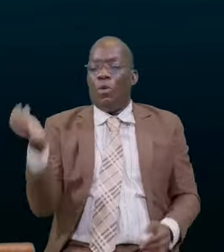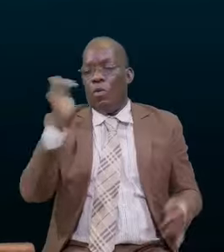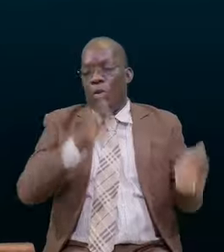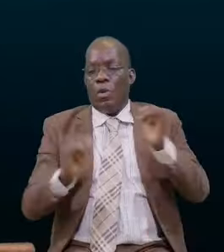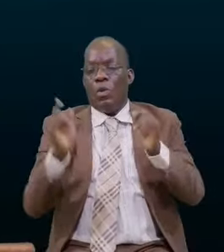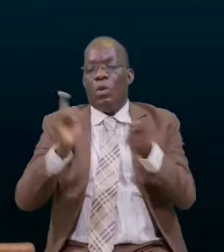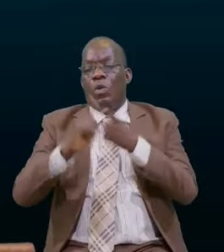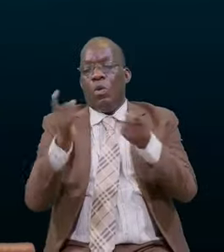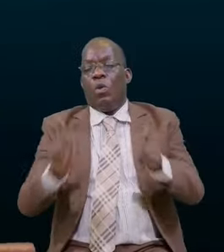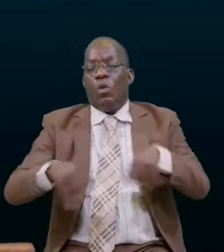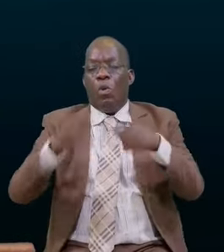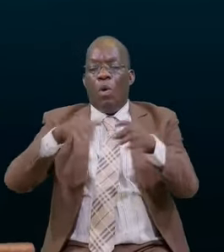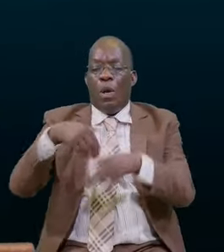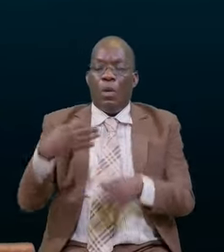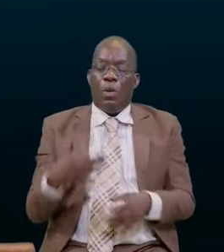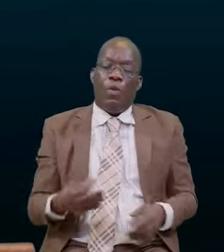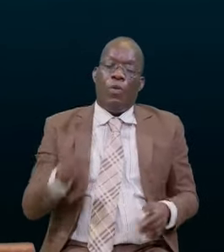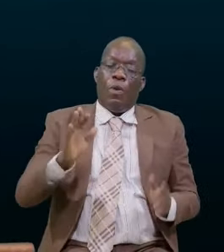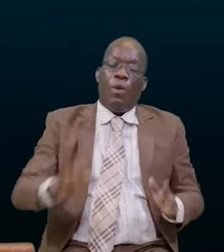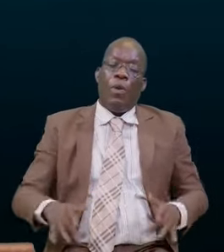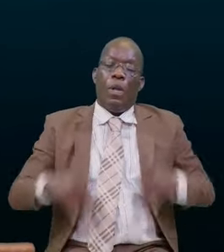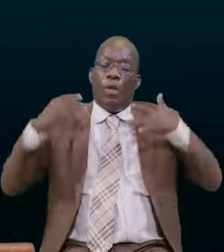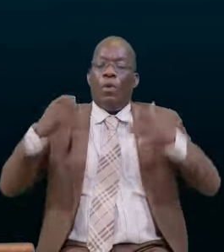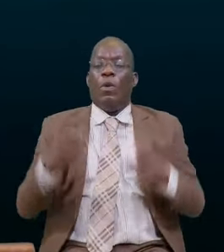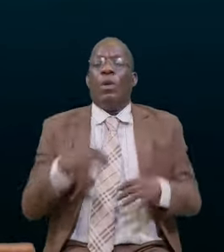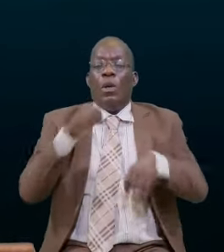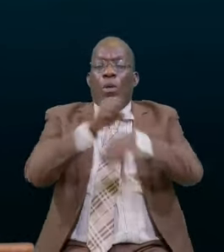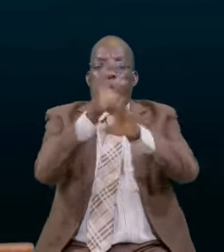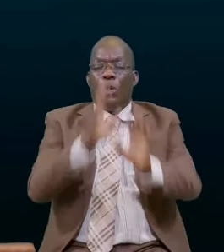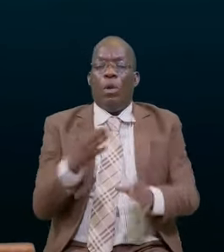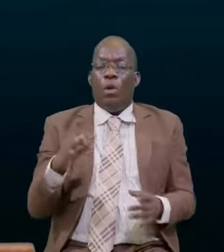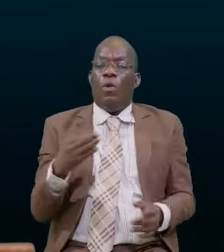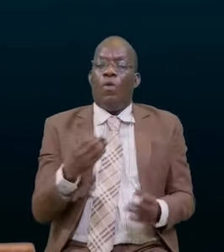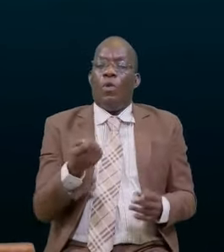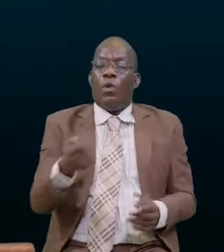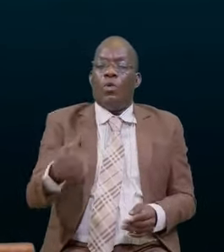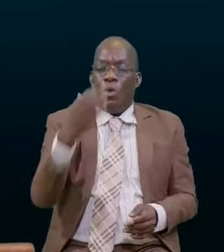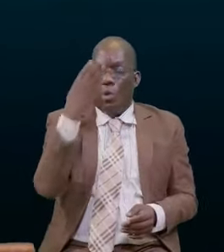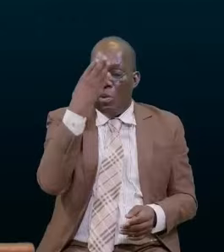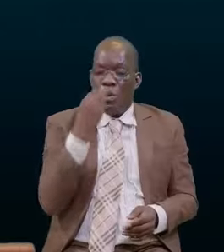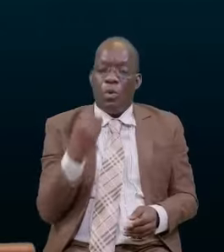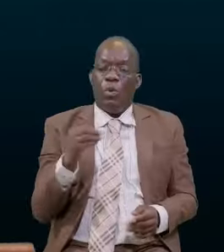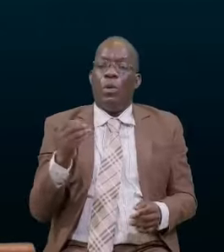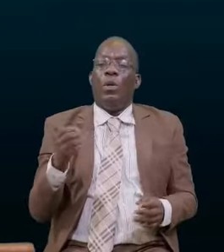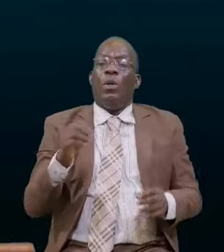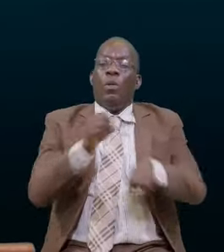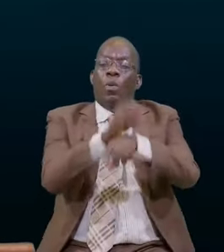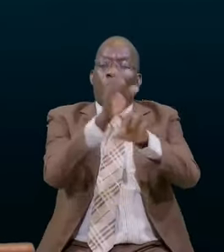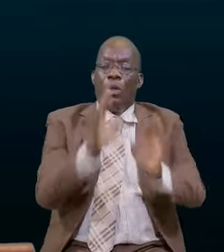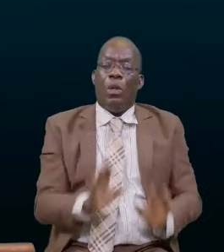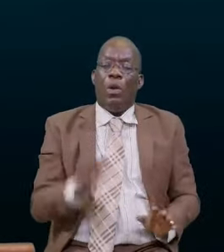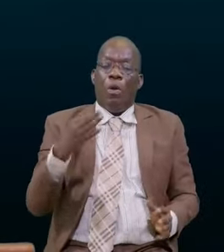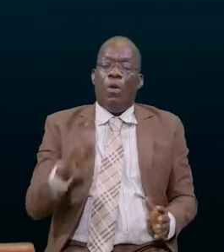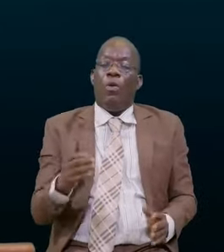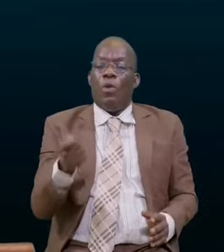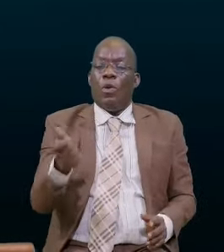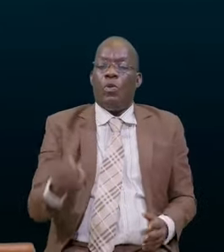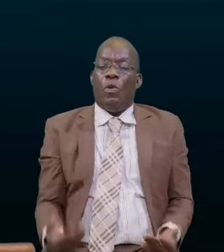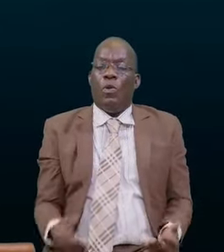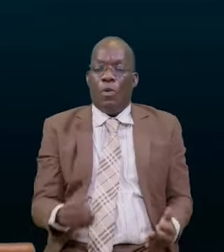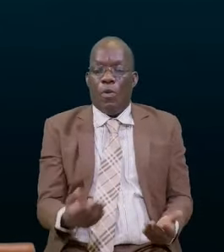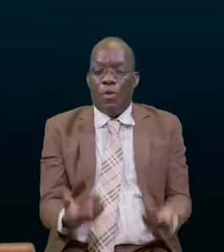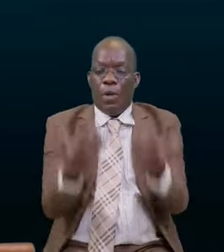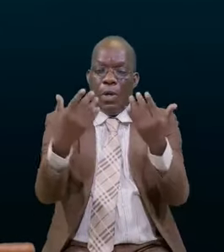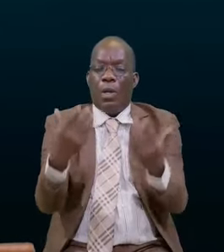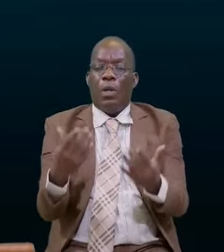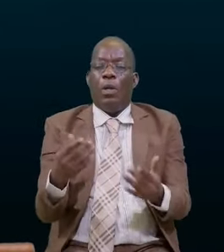mountain of little Slumber mountain of little uh fire of the tongue to get out to be quenched